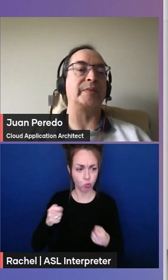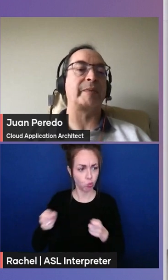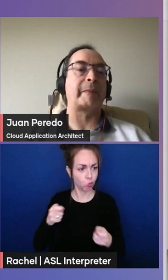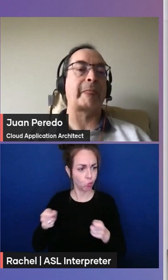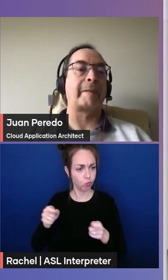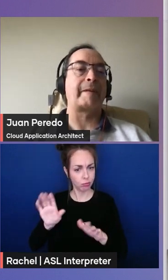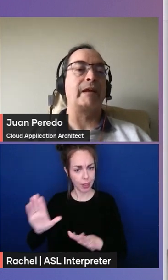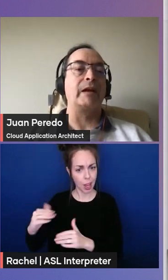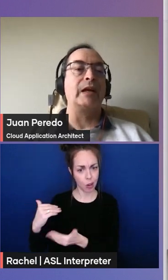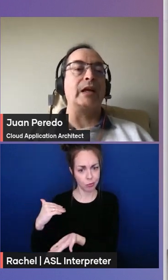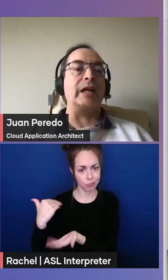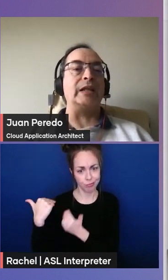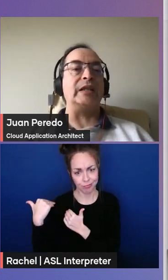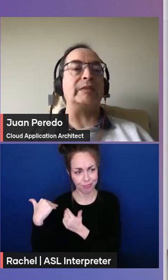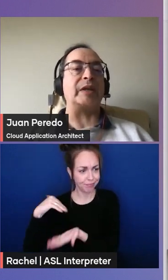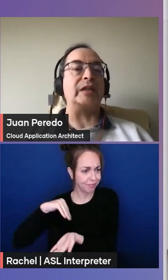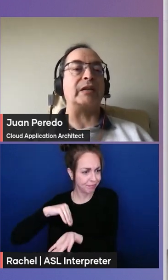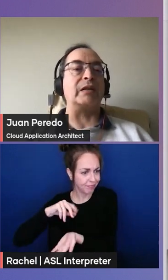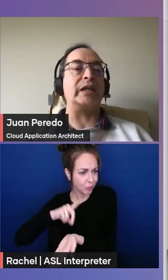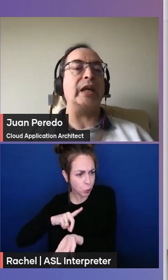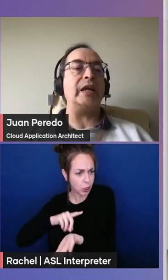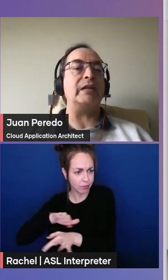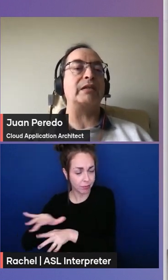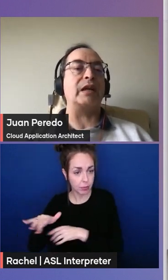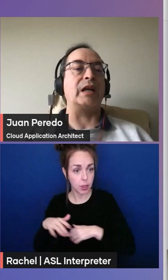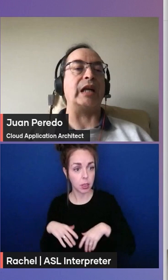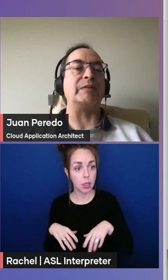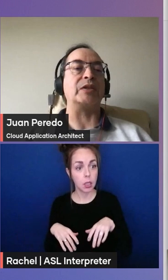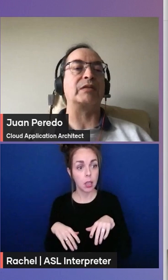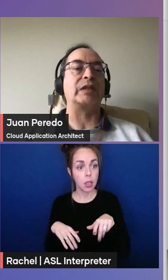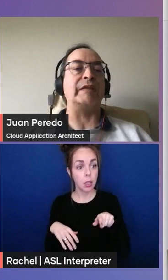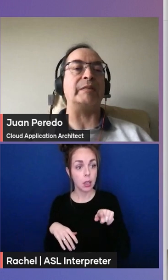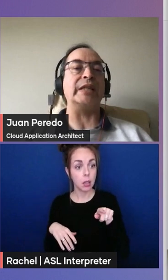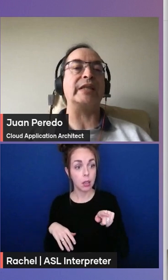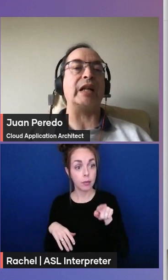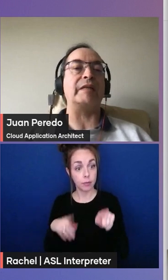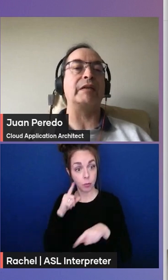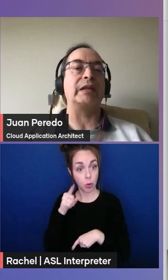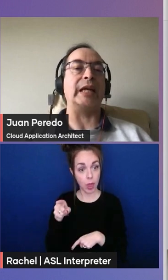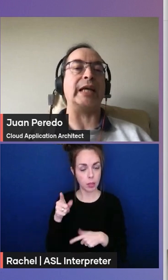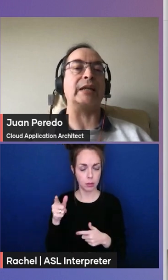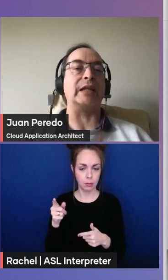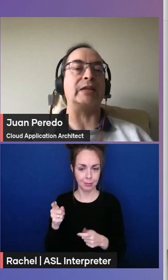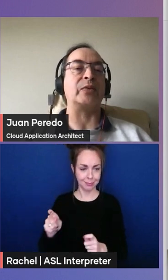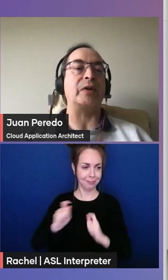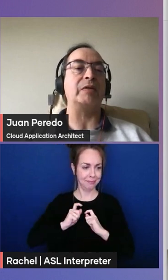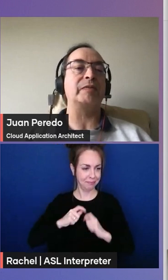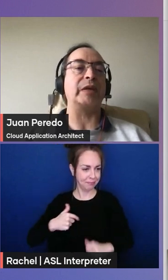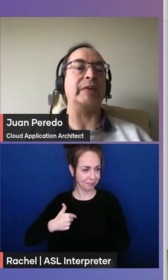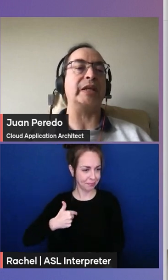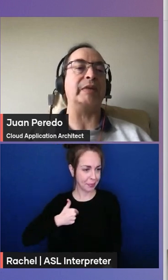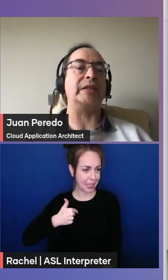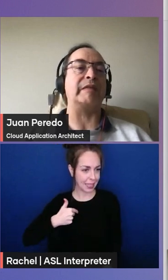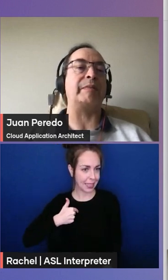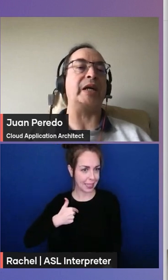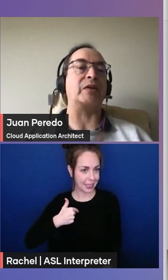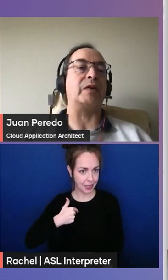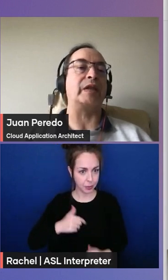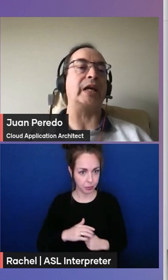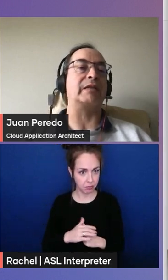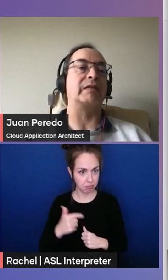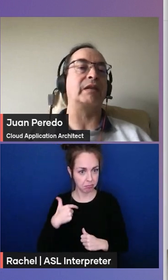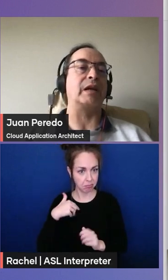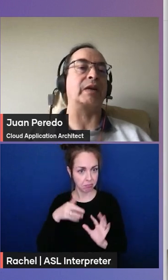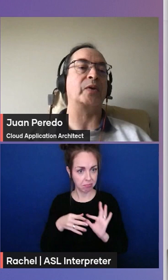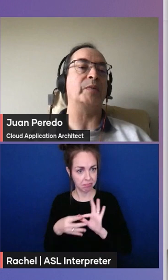duties. And in this particular case, I'm just giving myself that role. I'm making myself part of